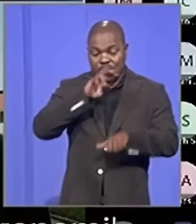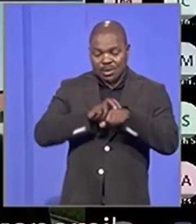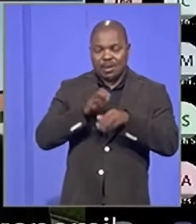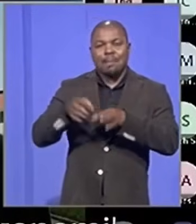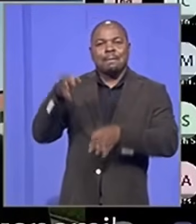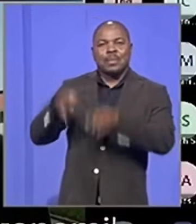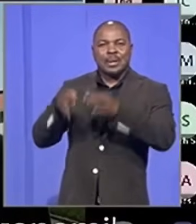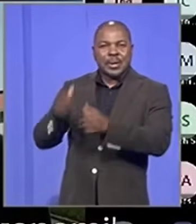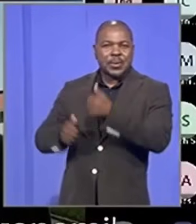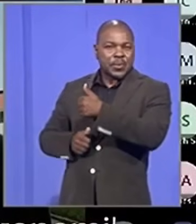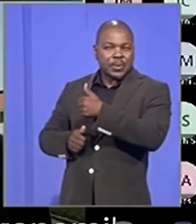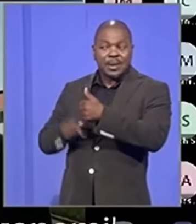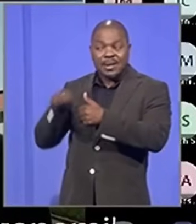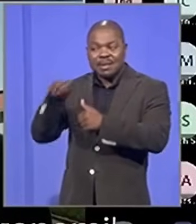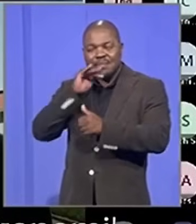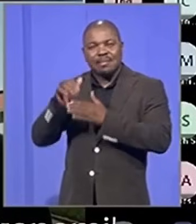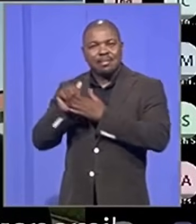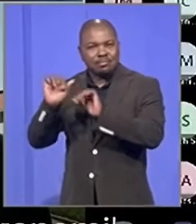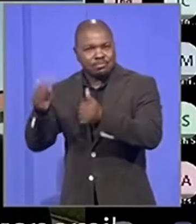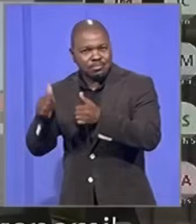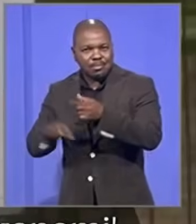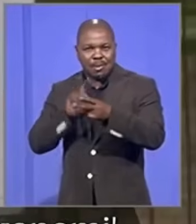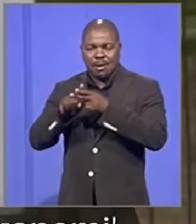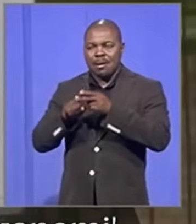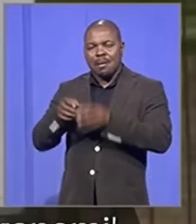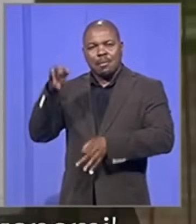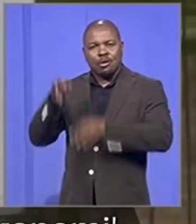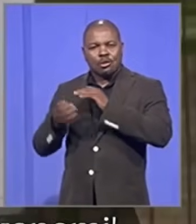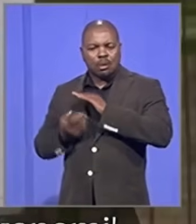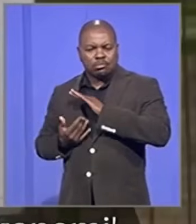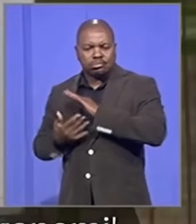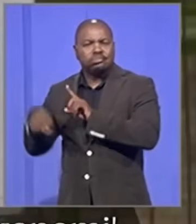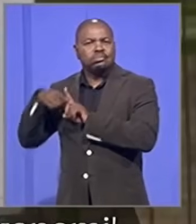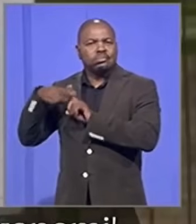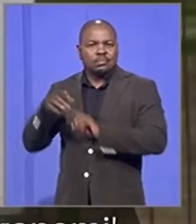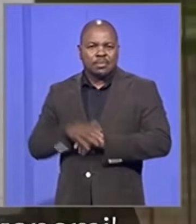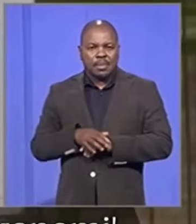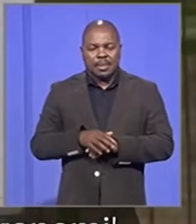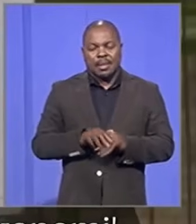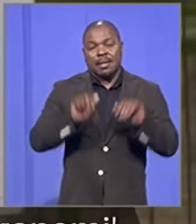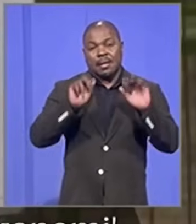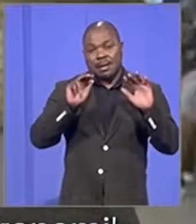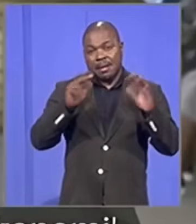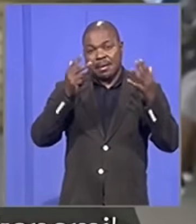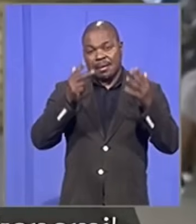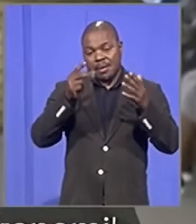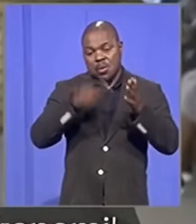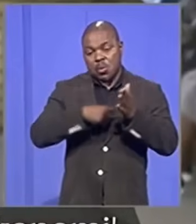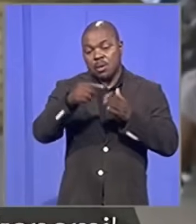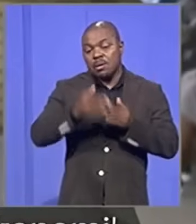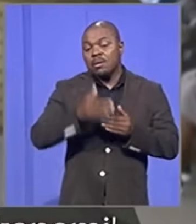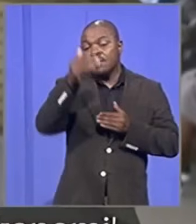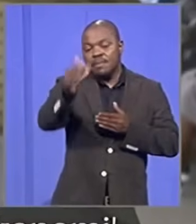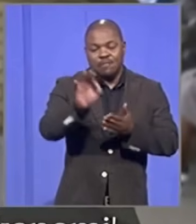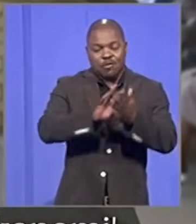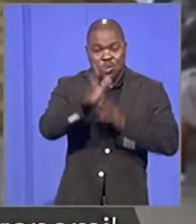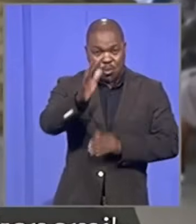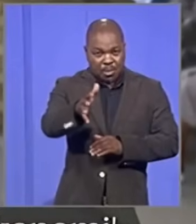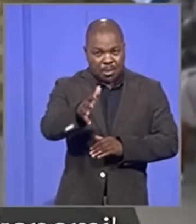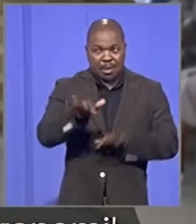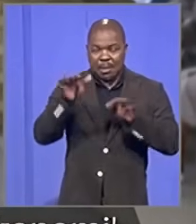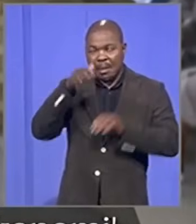and that requires leadership and political will. Jaaka go setse dibeke di le robedi pele ga ditlhopho, baitsanape